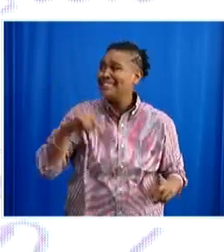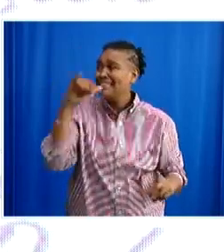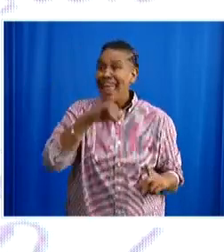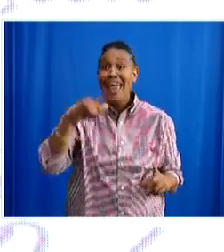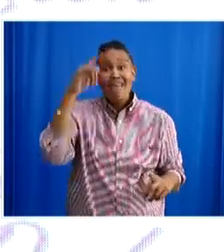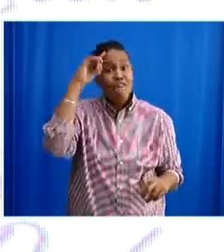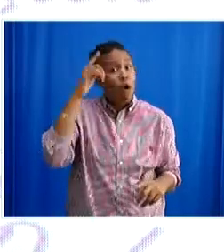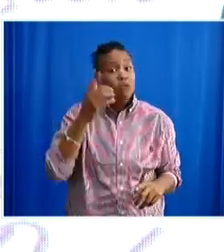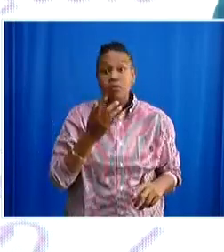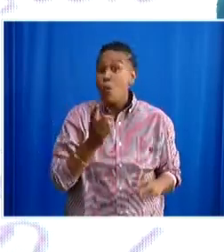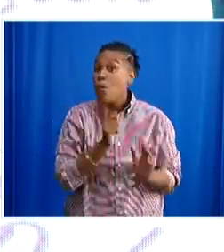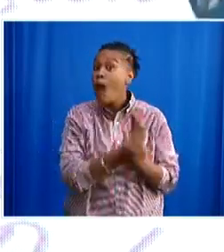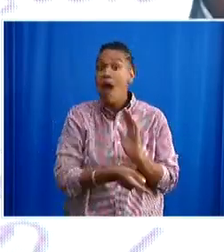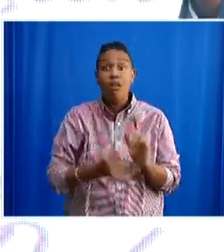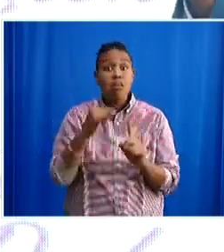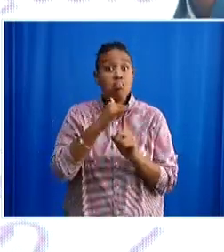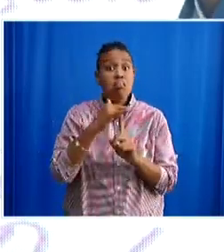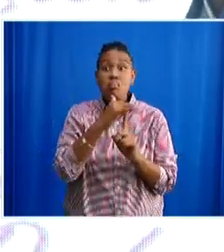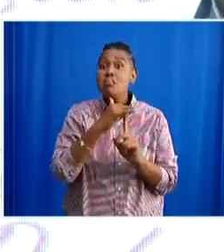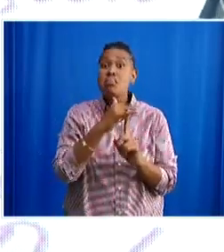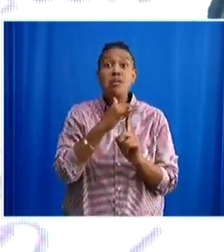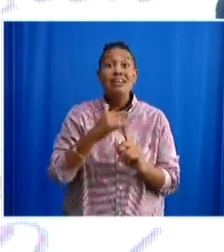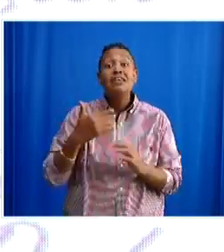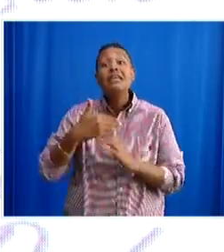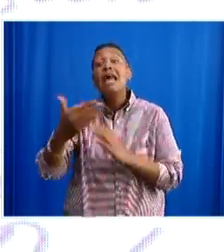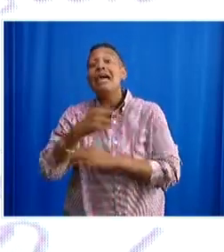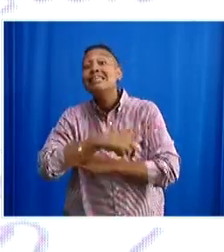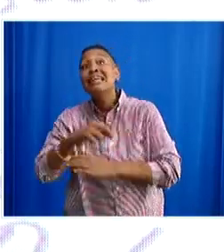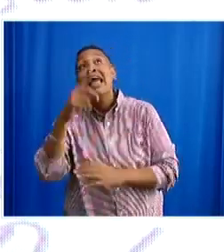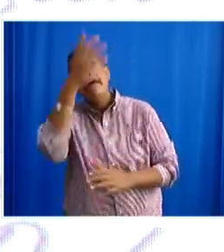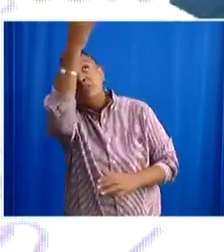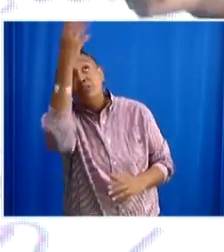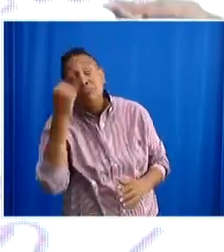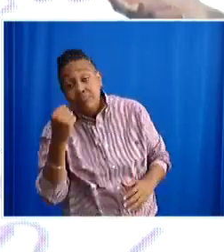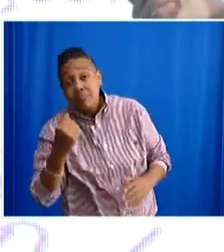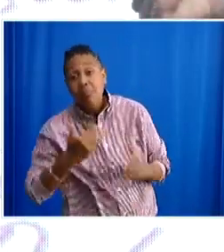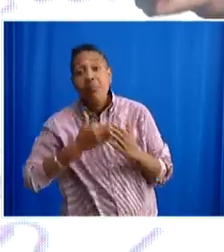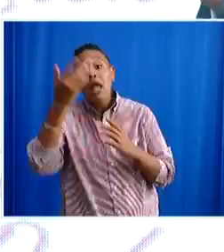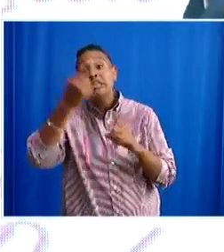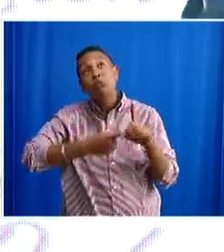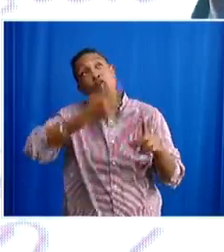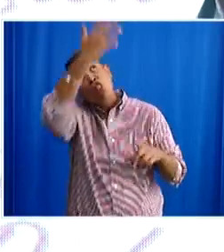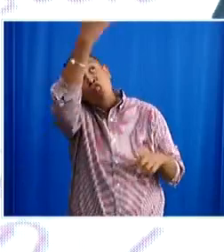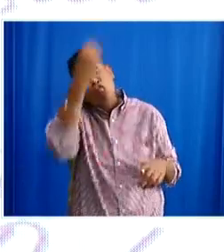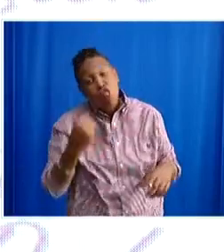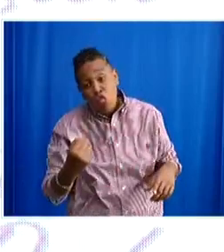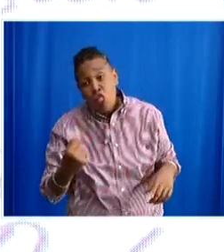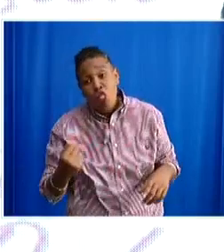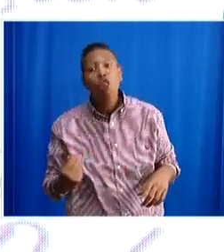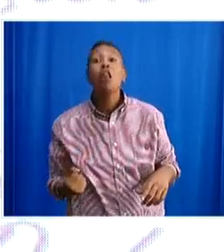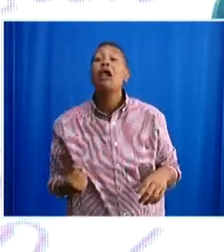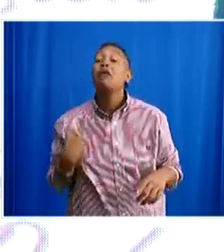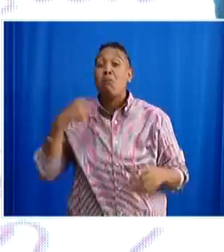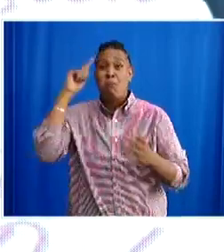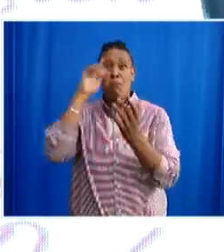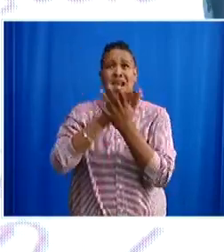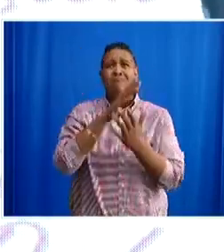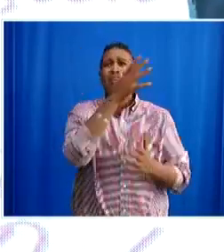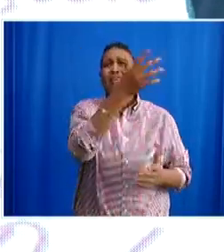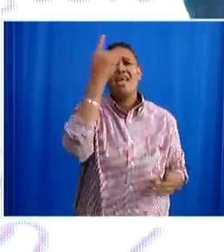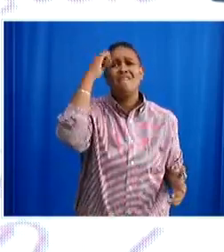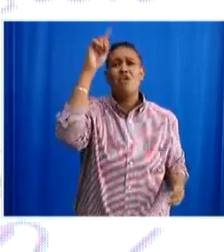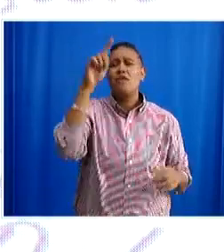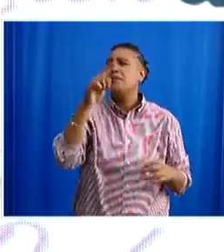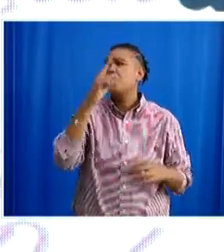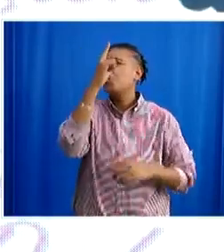a while? It wasn't taken down the next day. It wasn't taken down the next month. It wasn't taken down, I believe it might have been there for